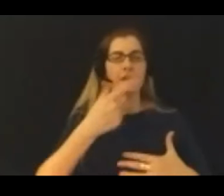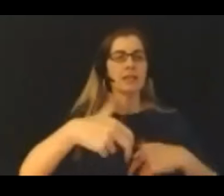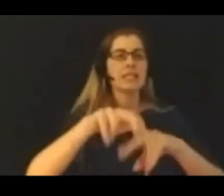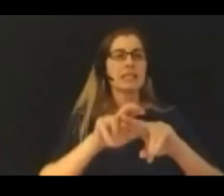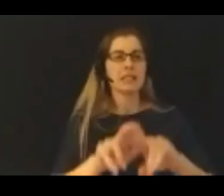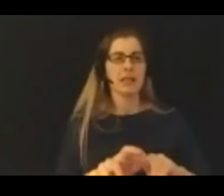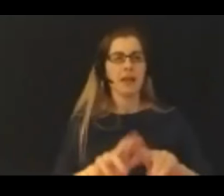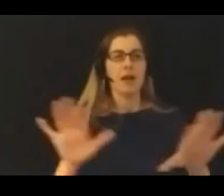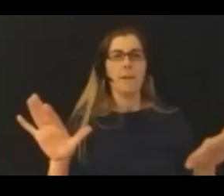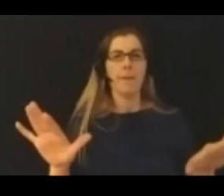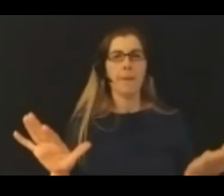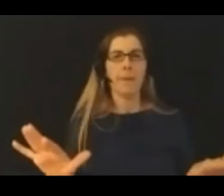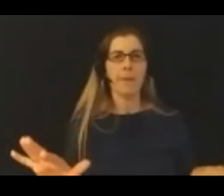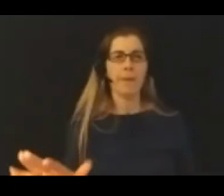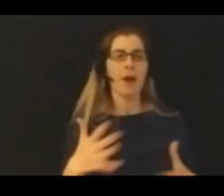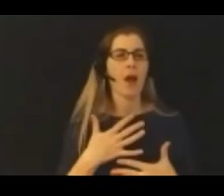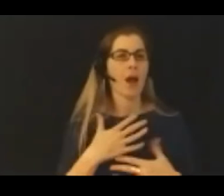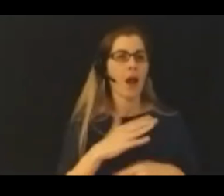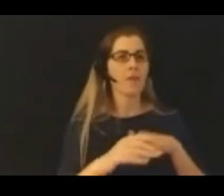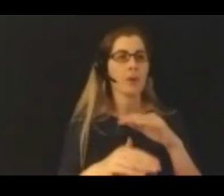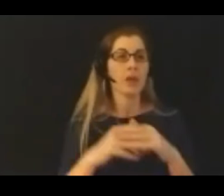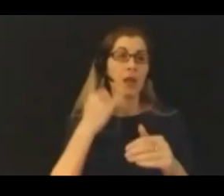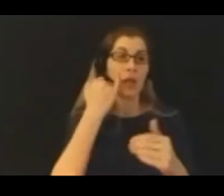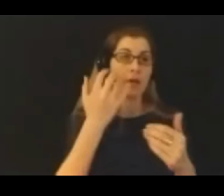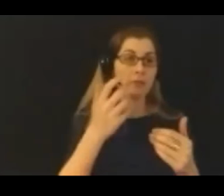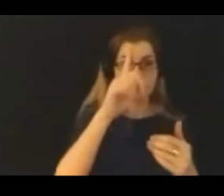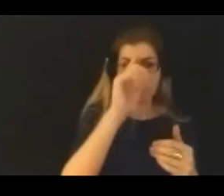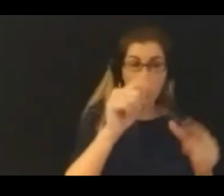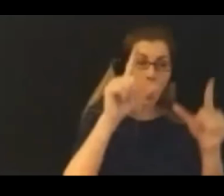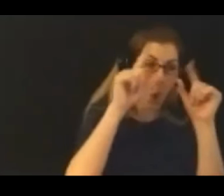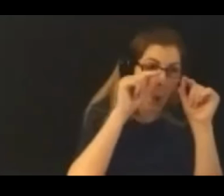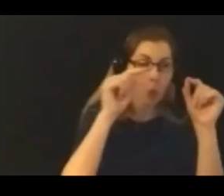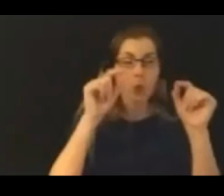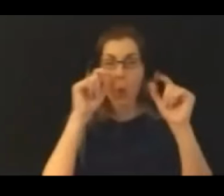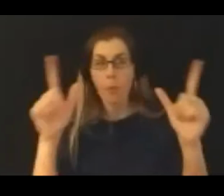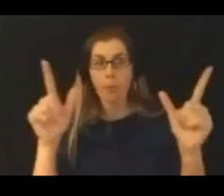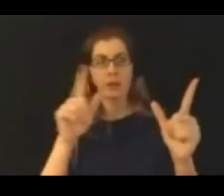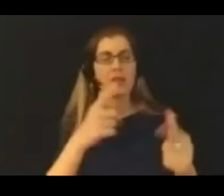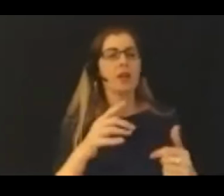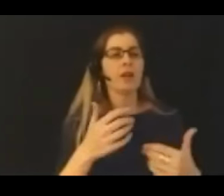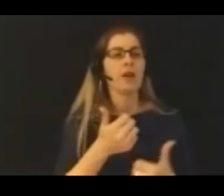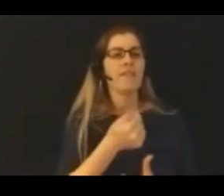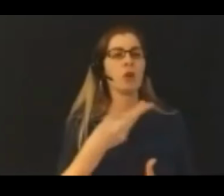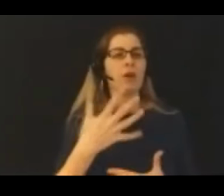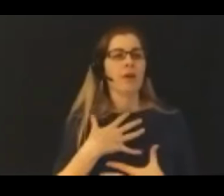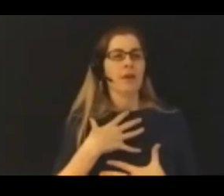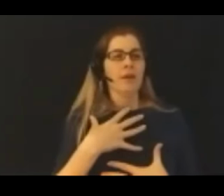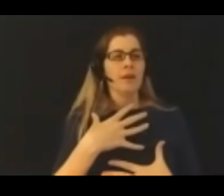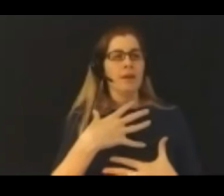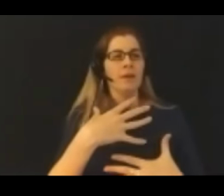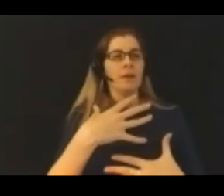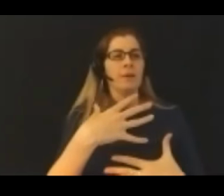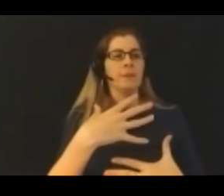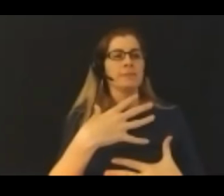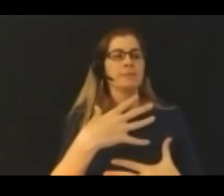seat, and if you'd like to close your eyes, you're welcome to, but just take a few deep breaths. Inhaling